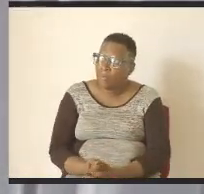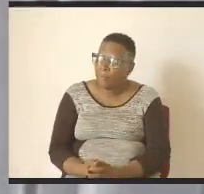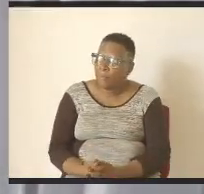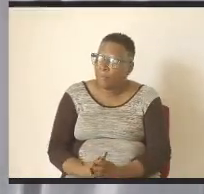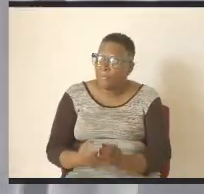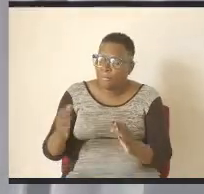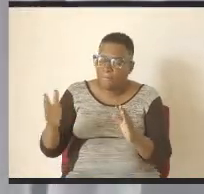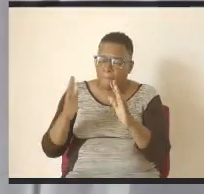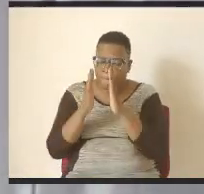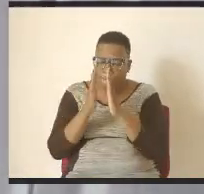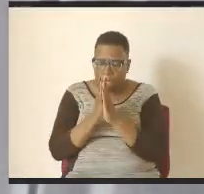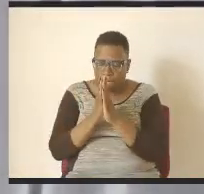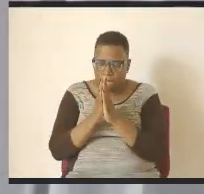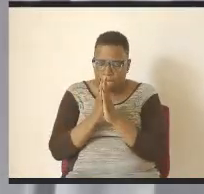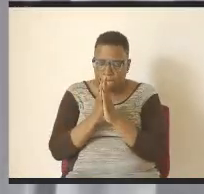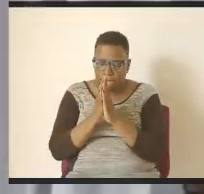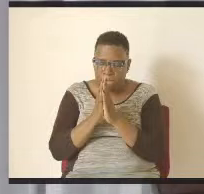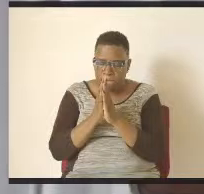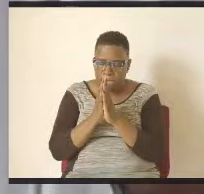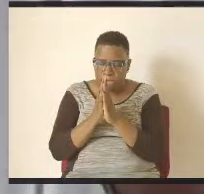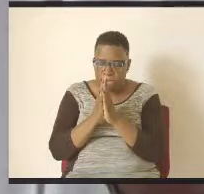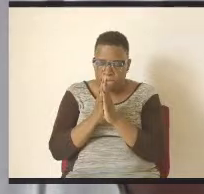Let us pray.